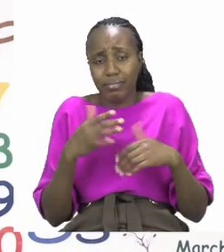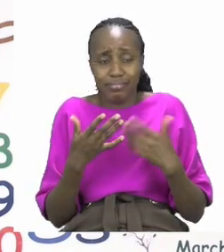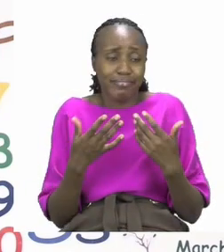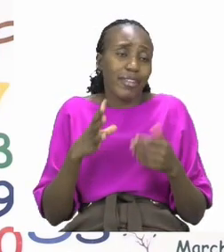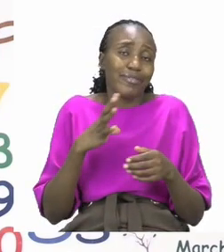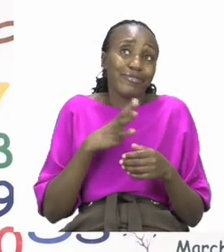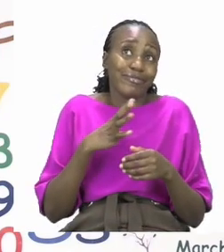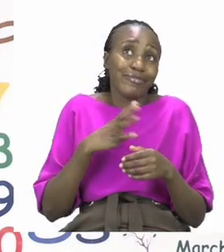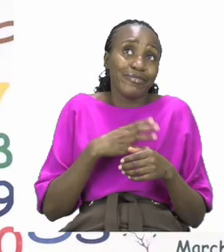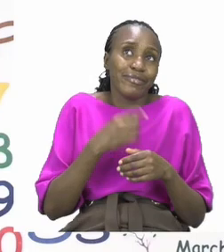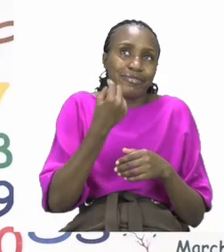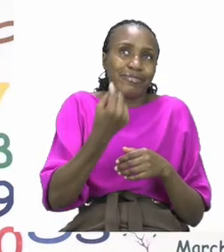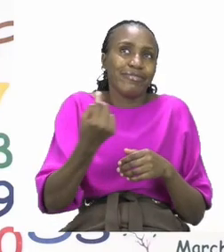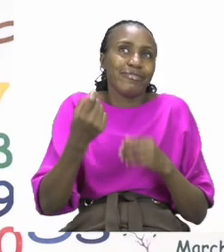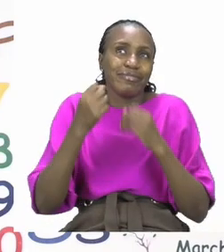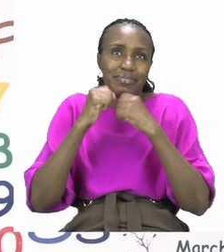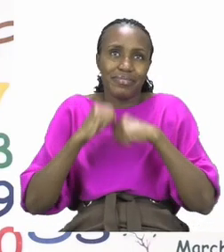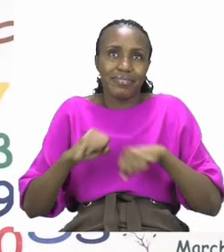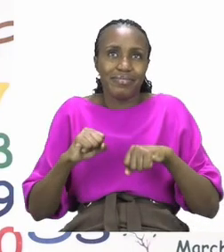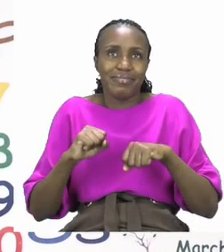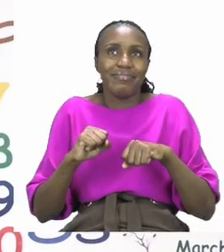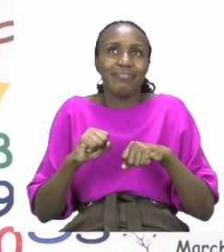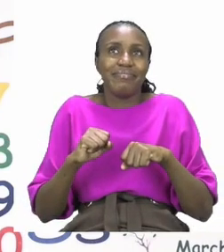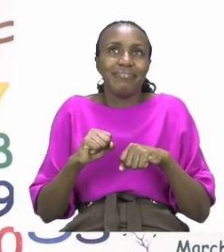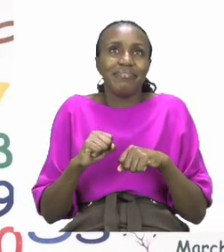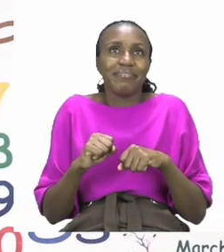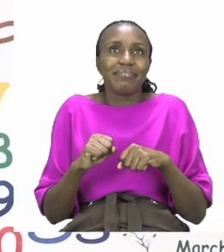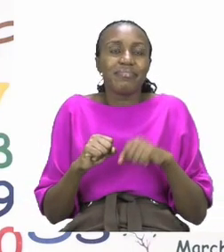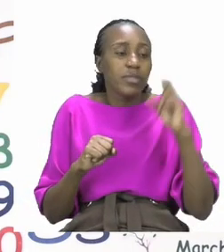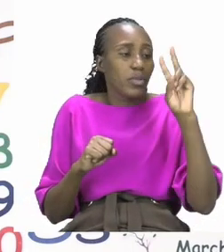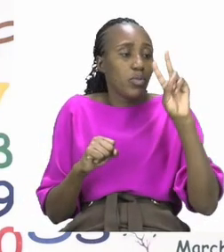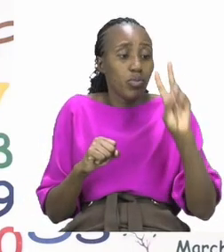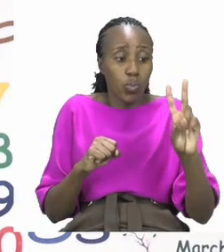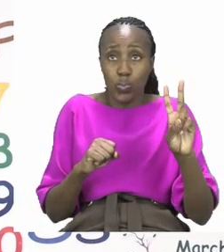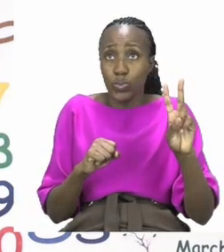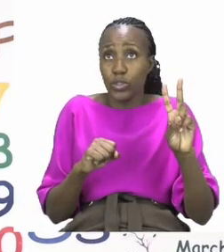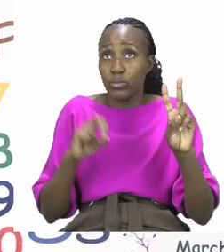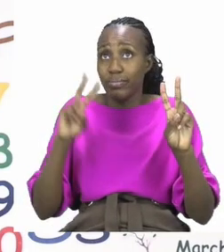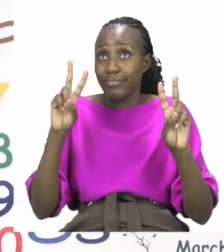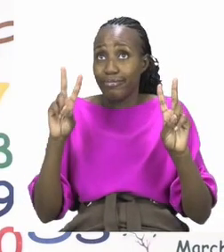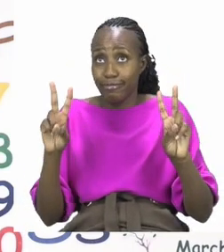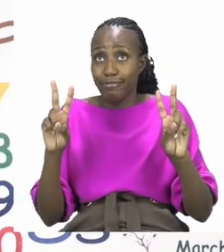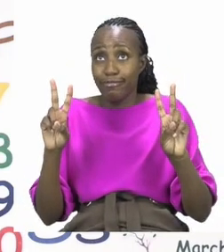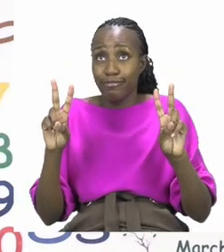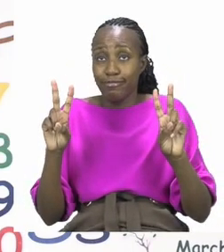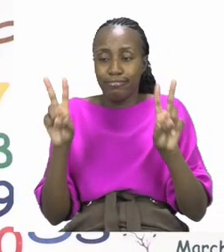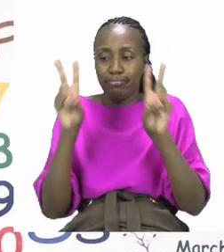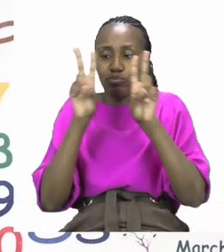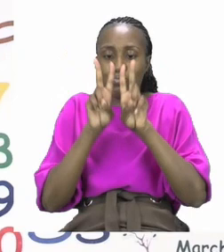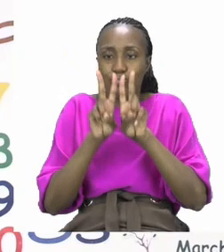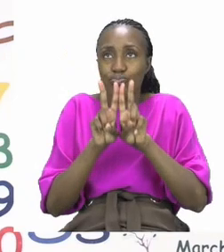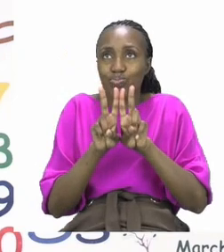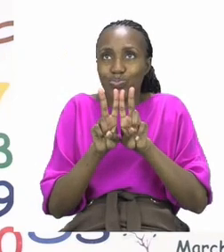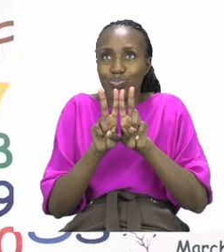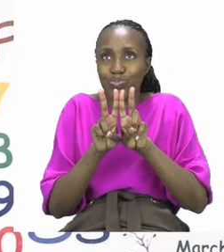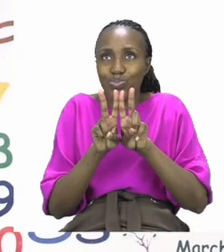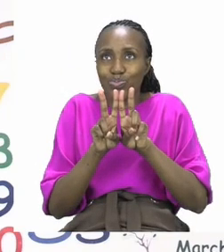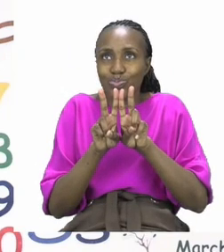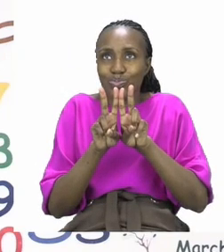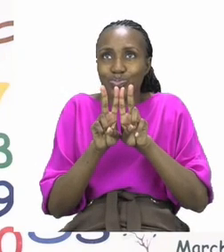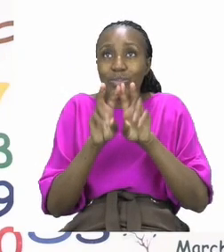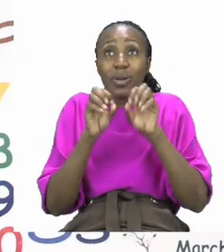your fingers. Let's use our fingers. Now if I have 2 here and I have 2 here and I put them